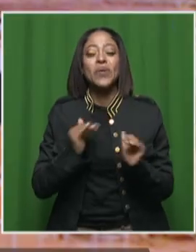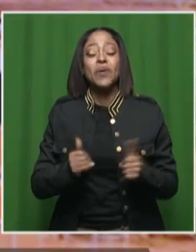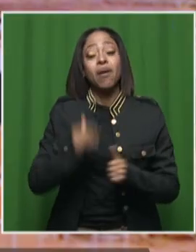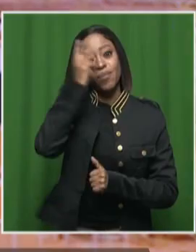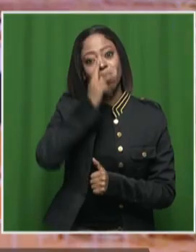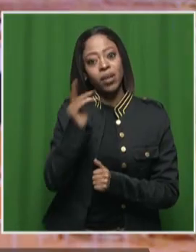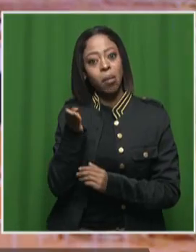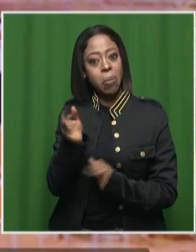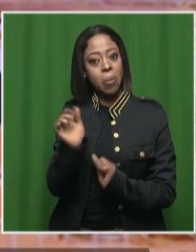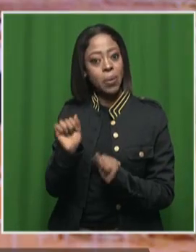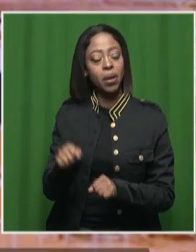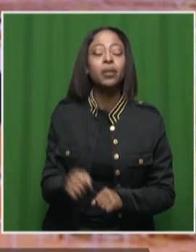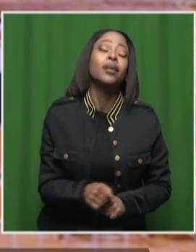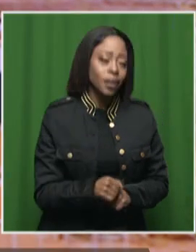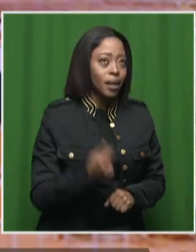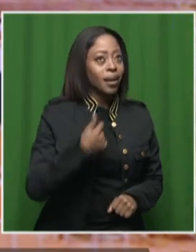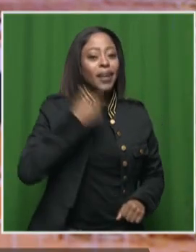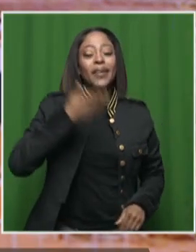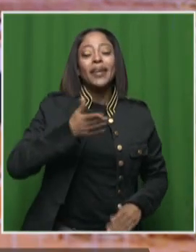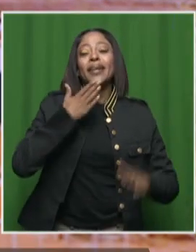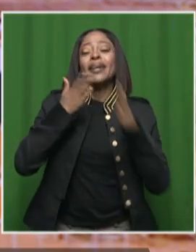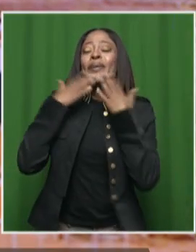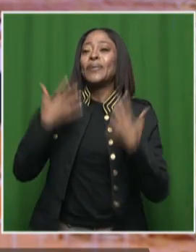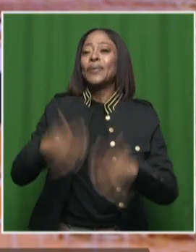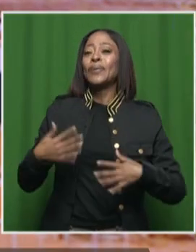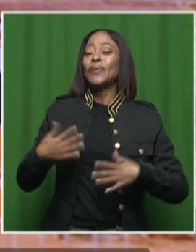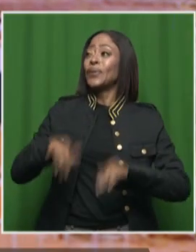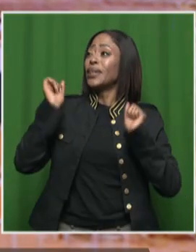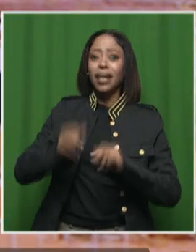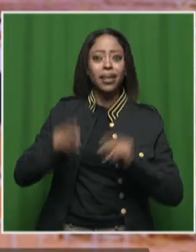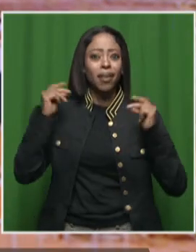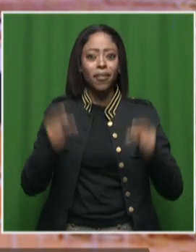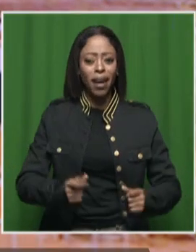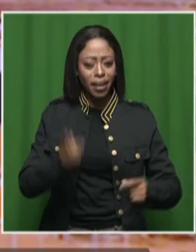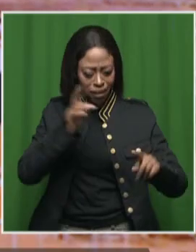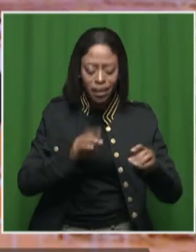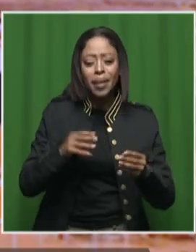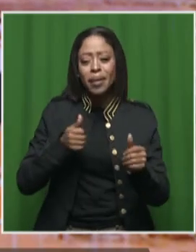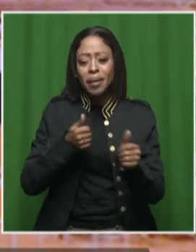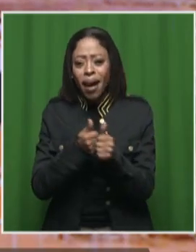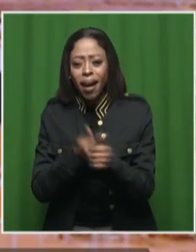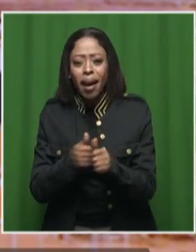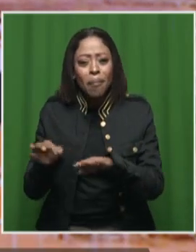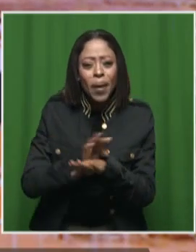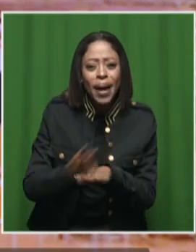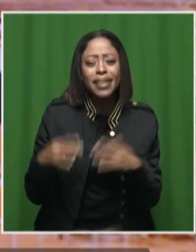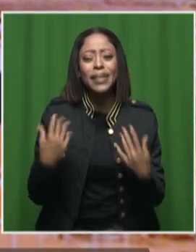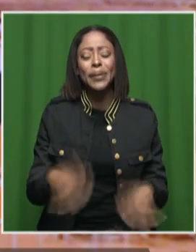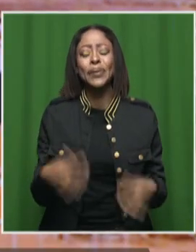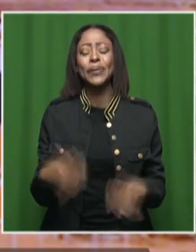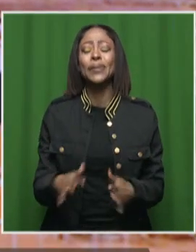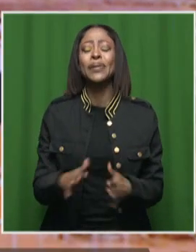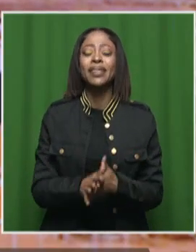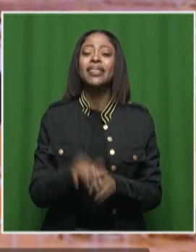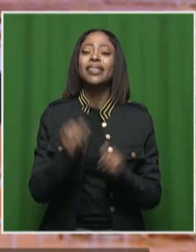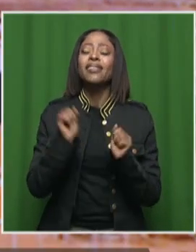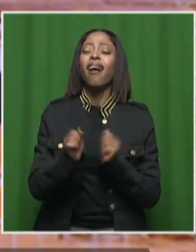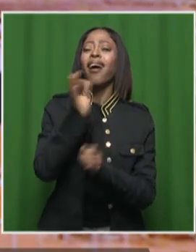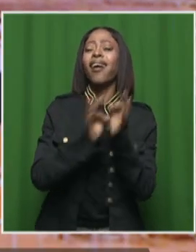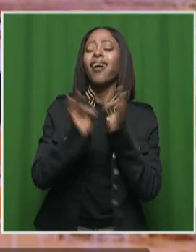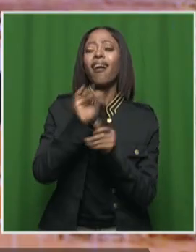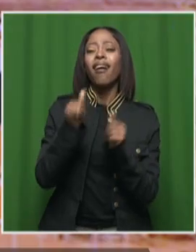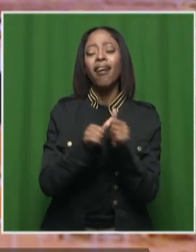there. Indeed, I'm here. Thank you very much for that quick thinking. Good, I'm so glad. Professor, I know you were telling us about the Deputy President.